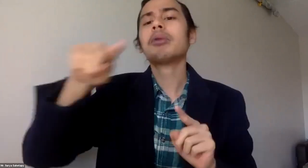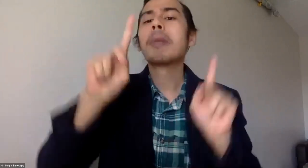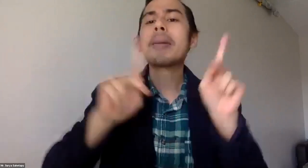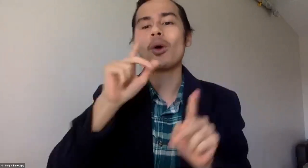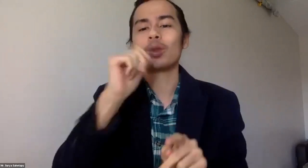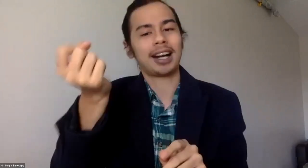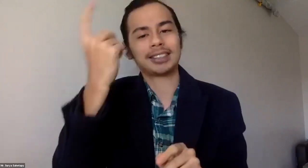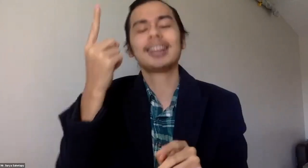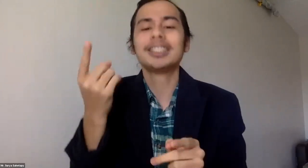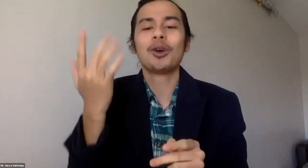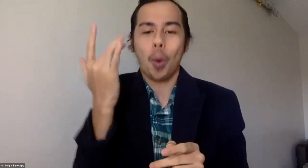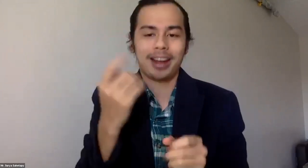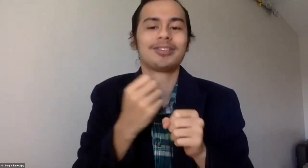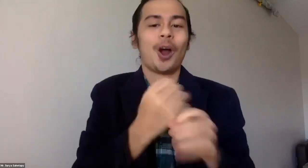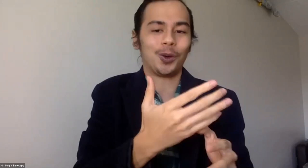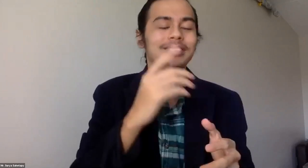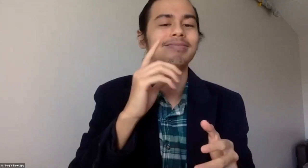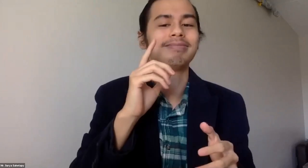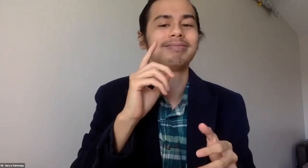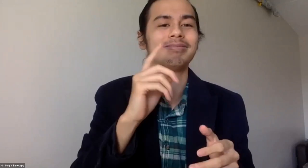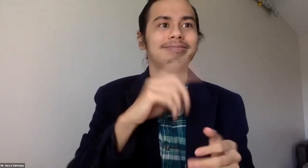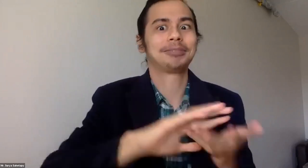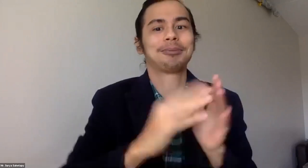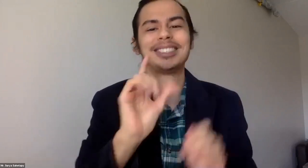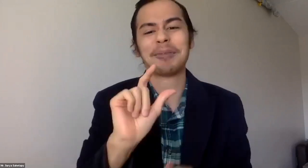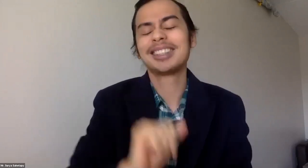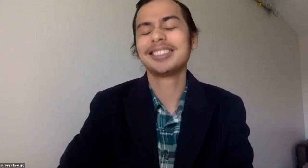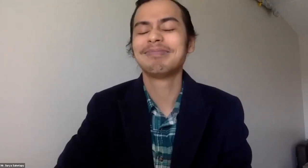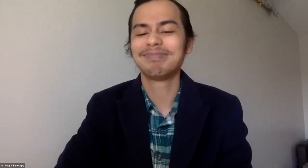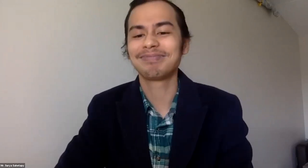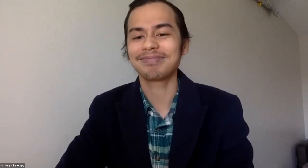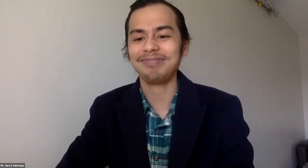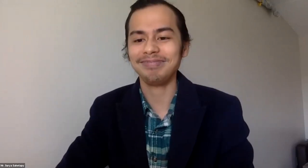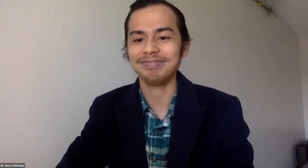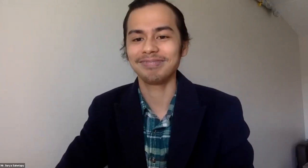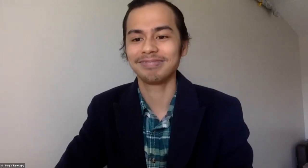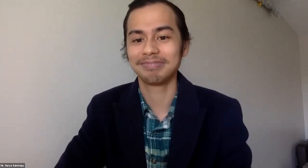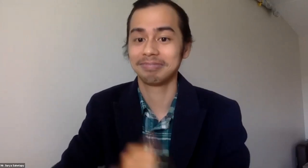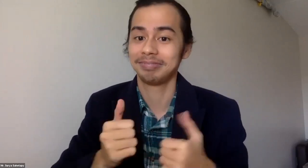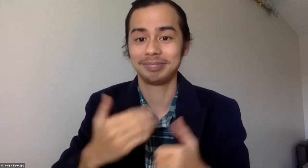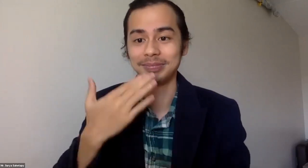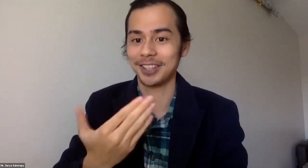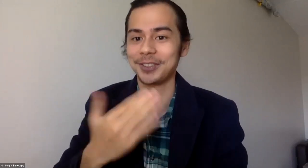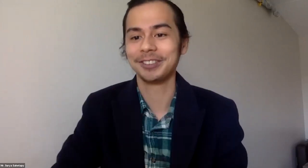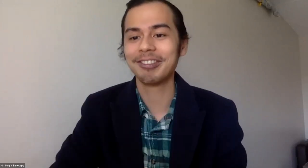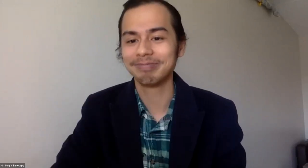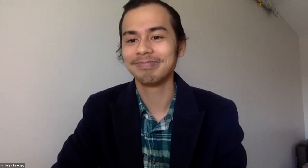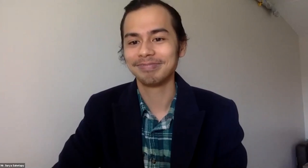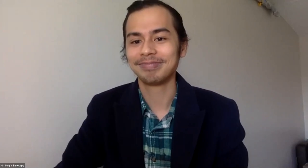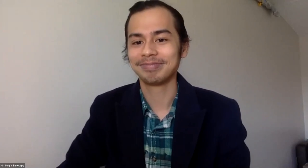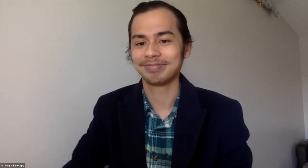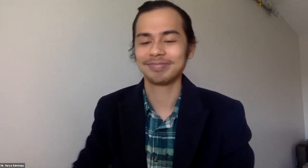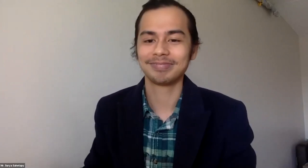will make a difference going forward. But remember, deafness is not just a physical disability, but one of access